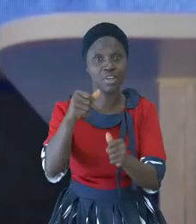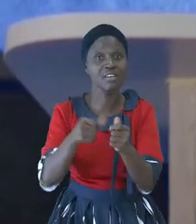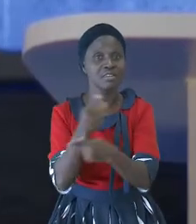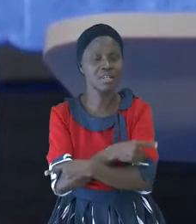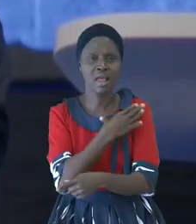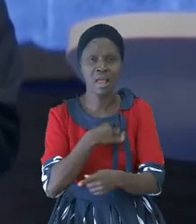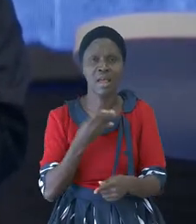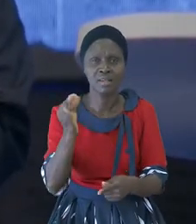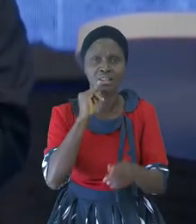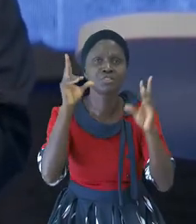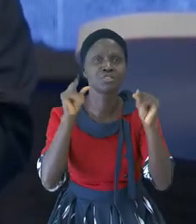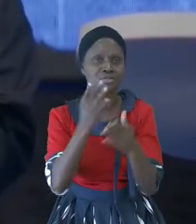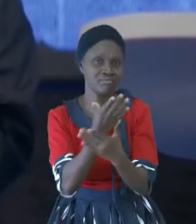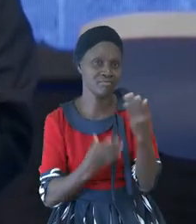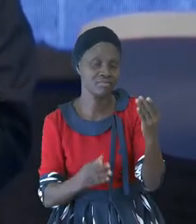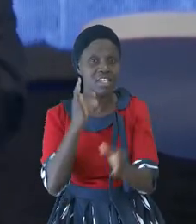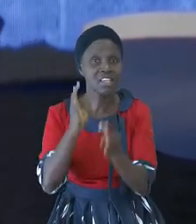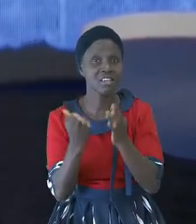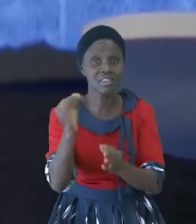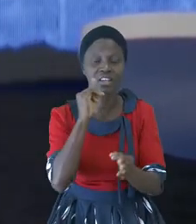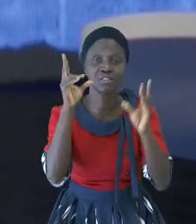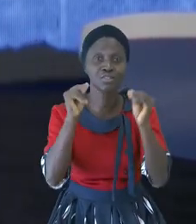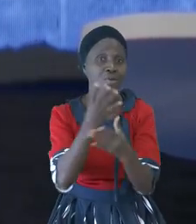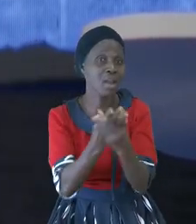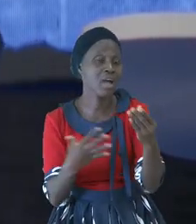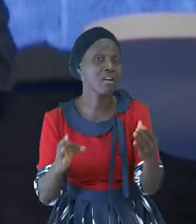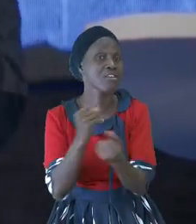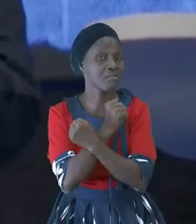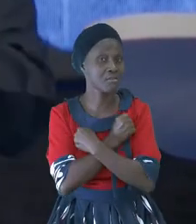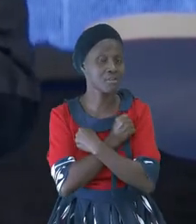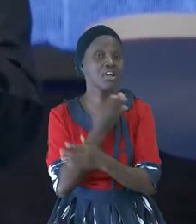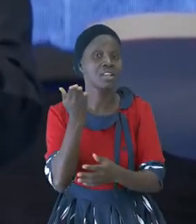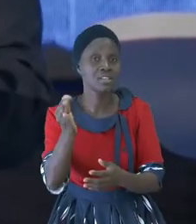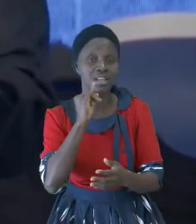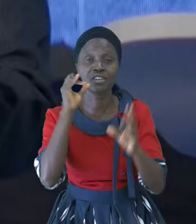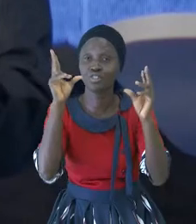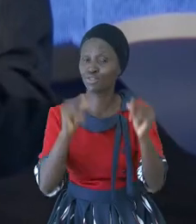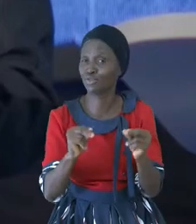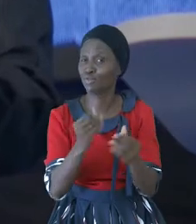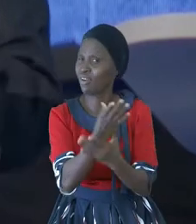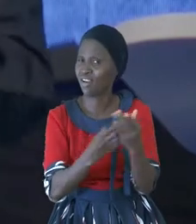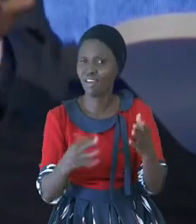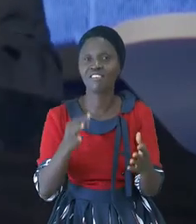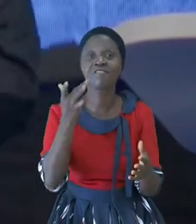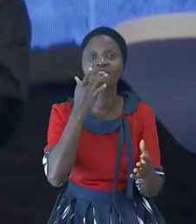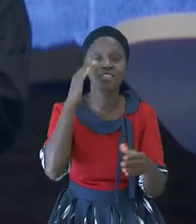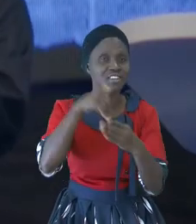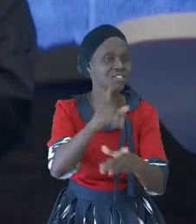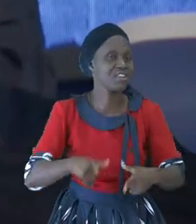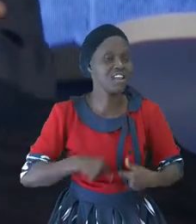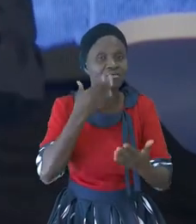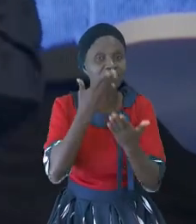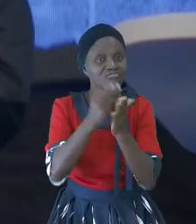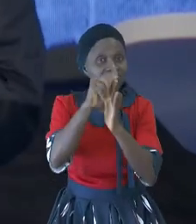lack. If there is no lack of love, there's no lack of favor in your life, goodness in your